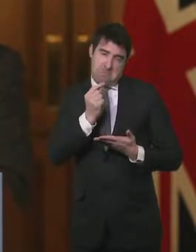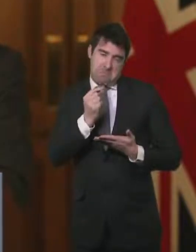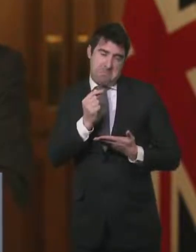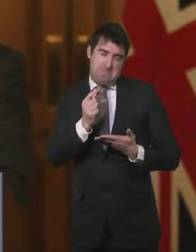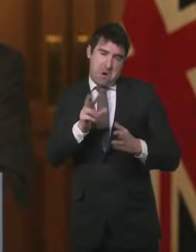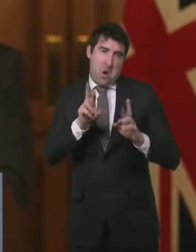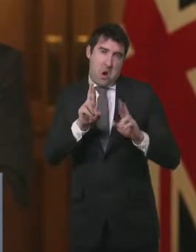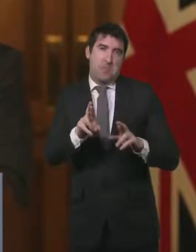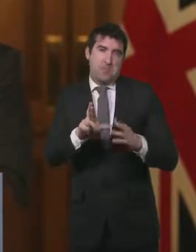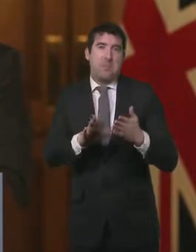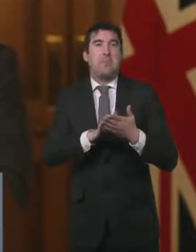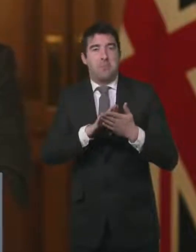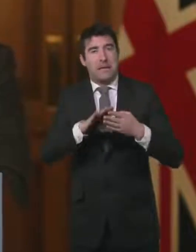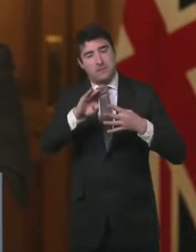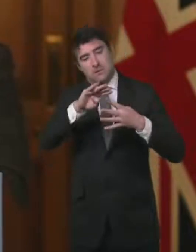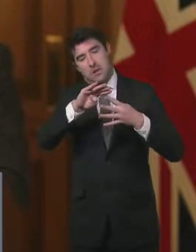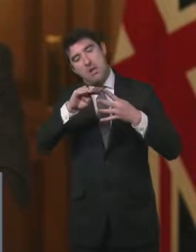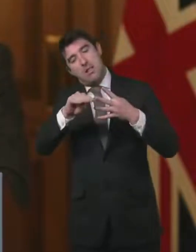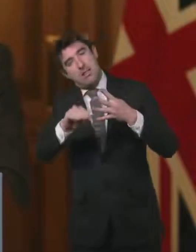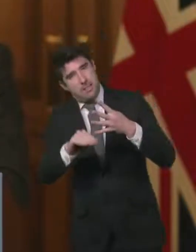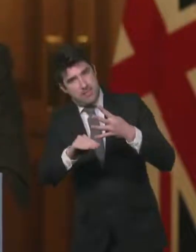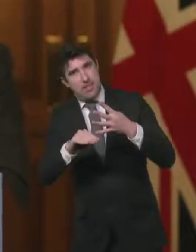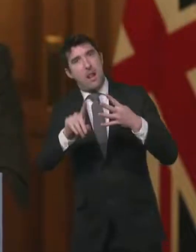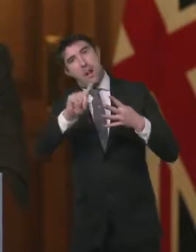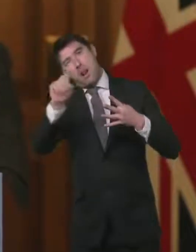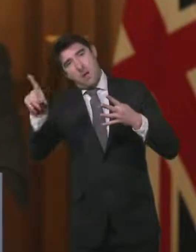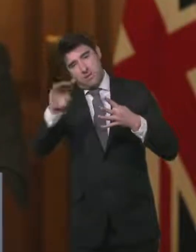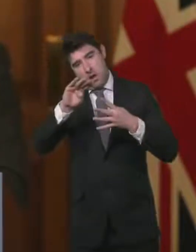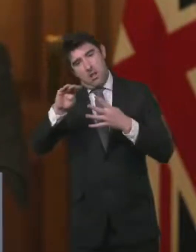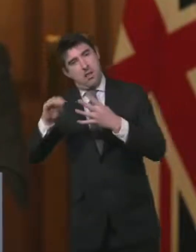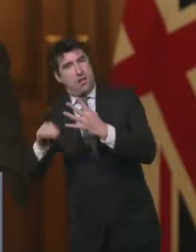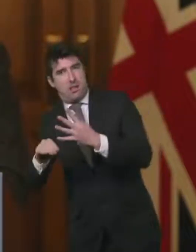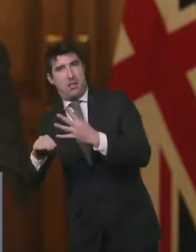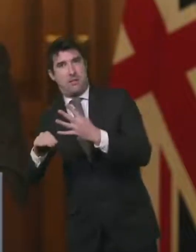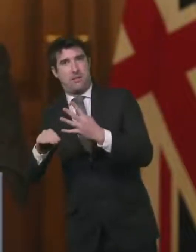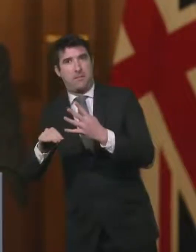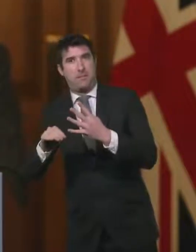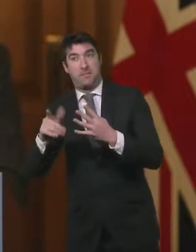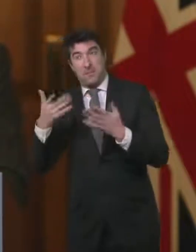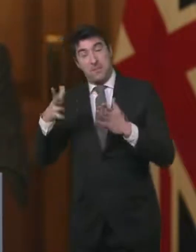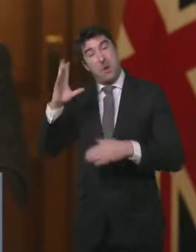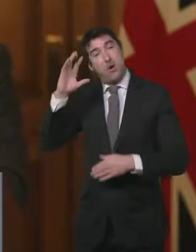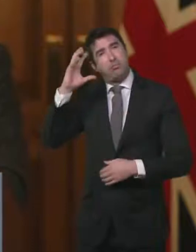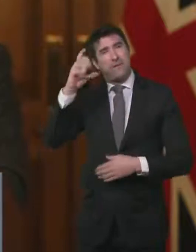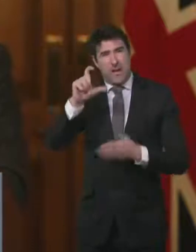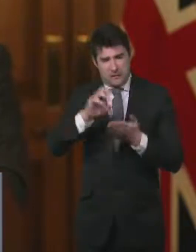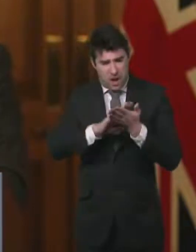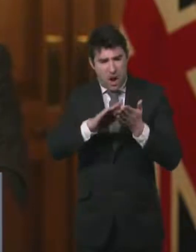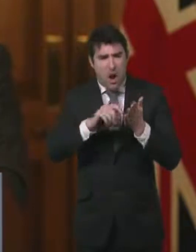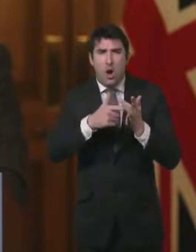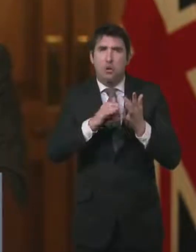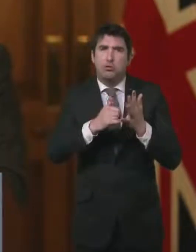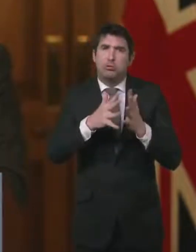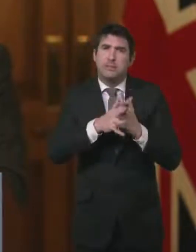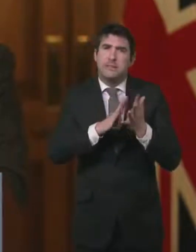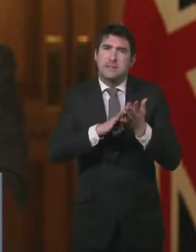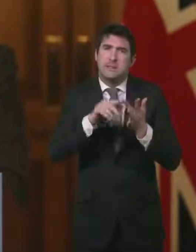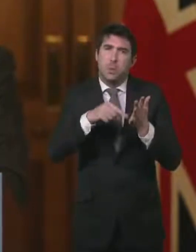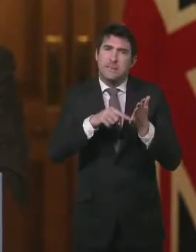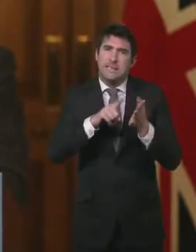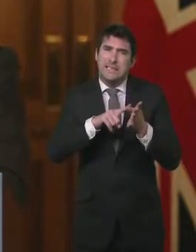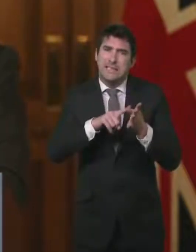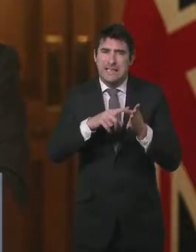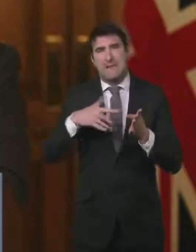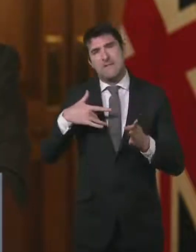that April the 5th, Easter, we really are confident that things will be very, very much better,